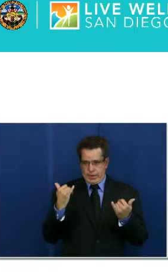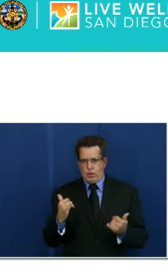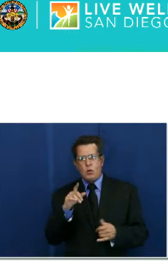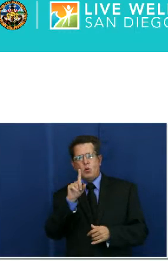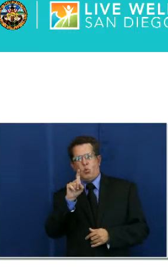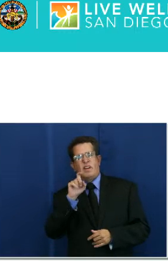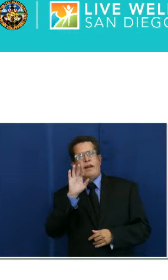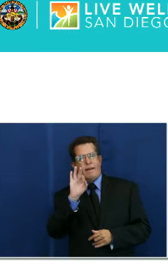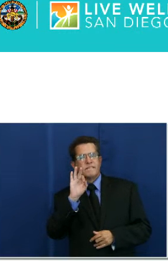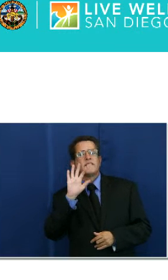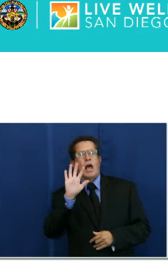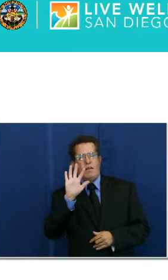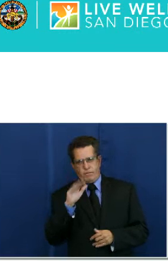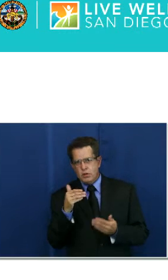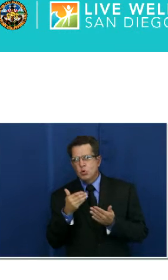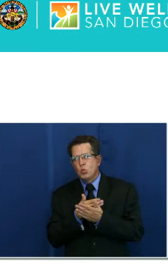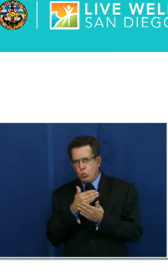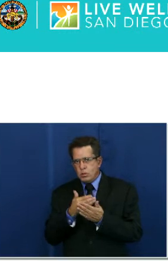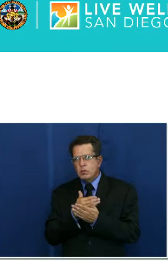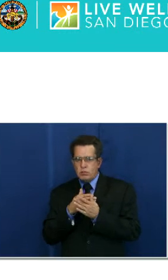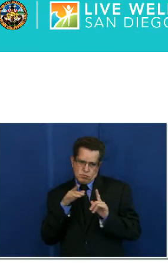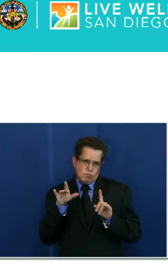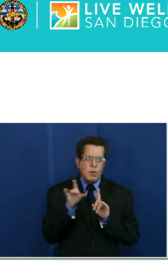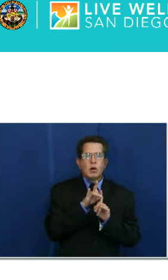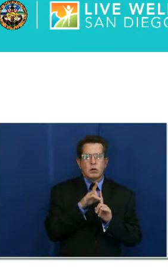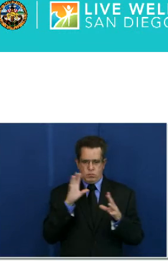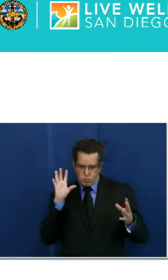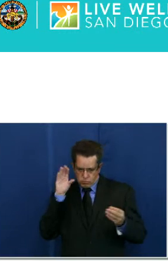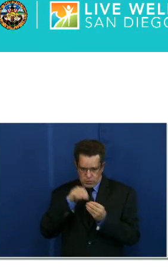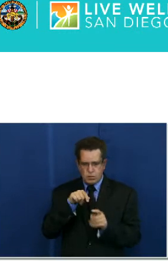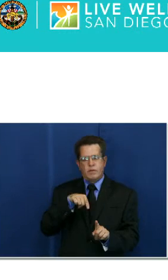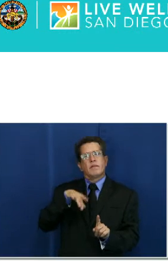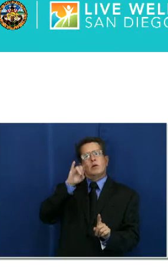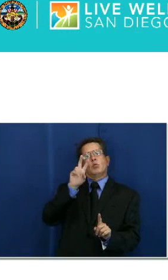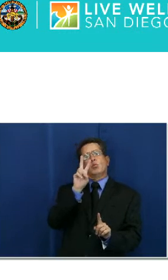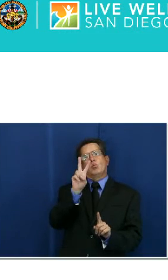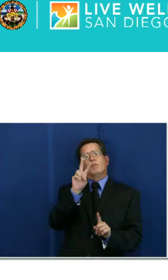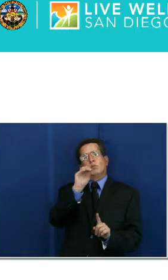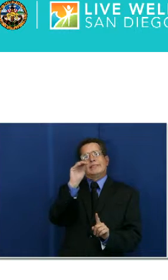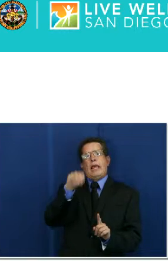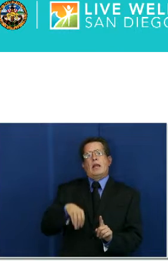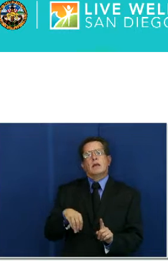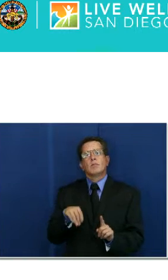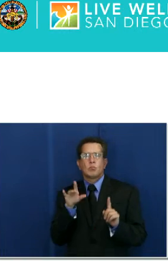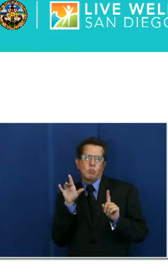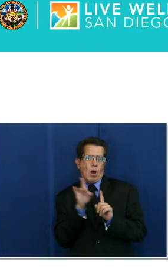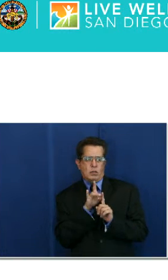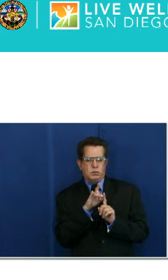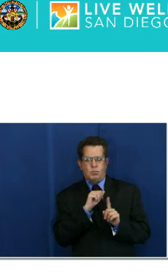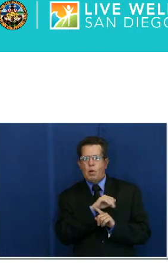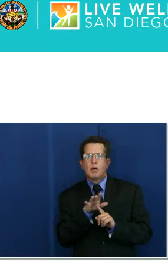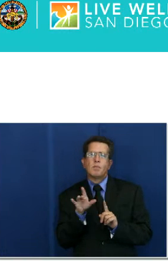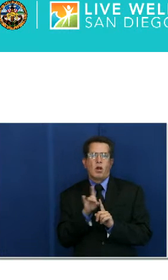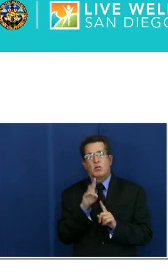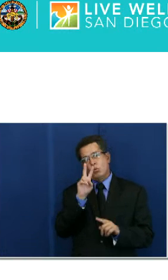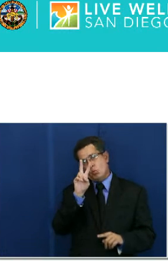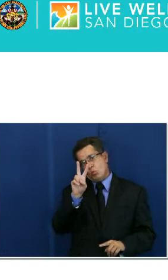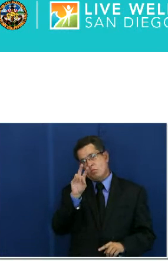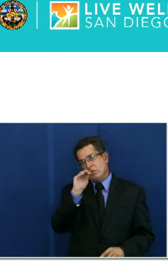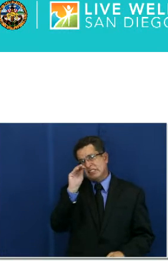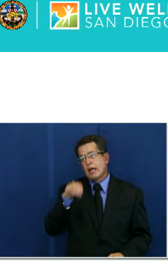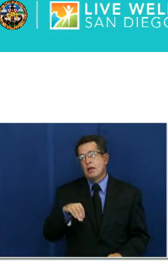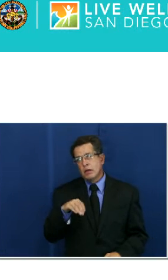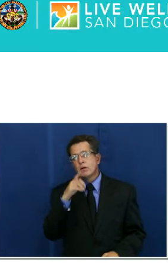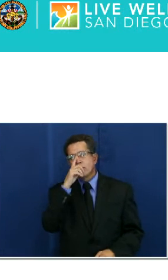today. Significant number of tests and batching came in there for 2% percentage of positive. It is really important to point out that the metric we